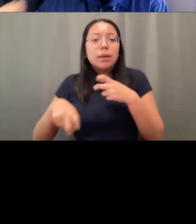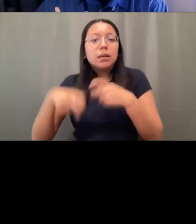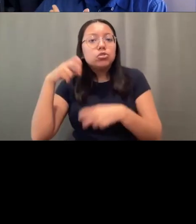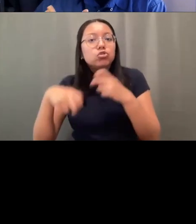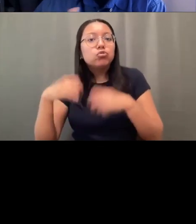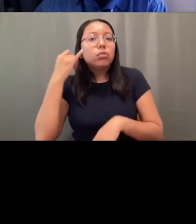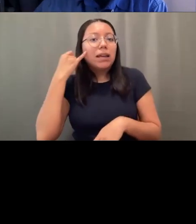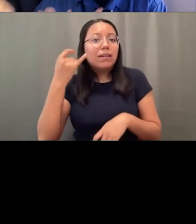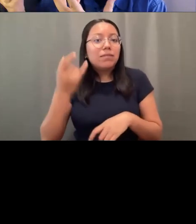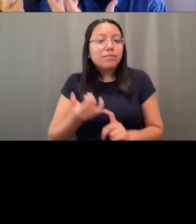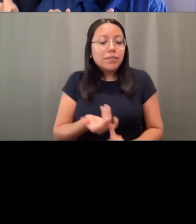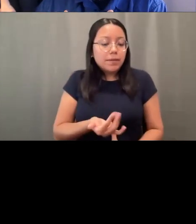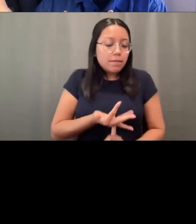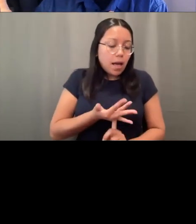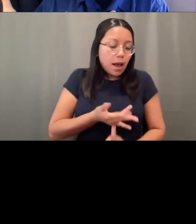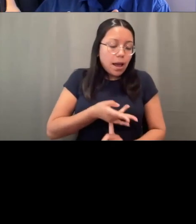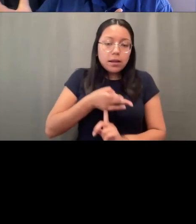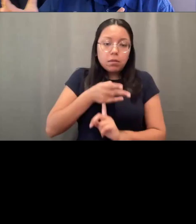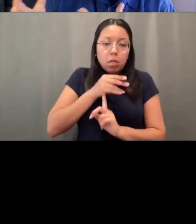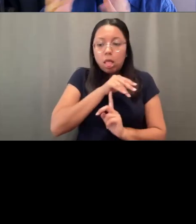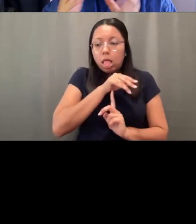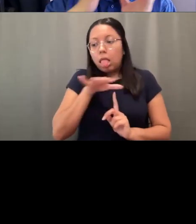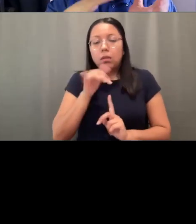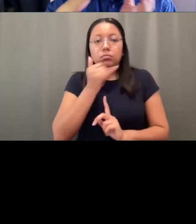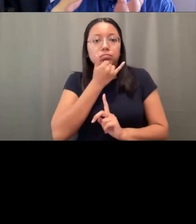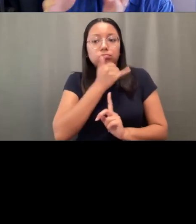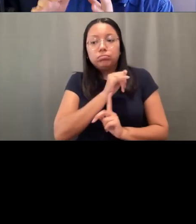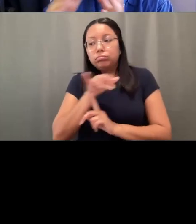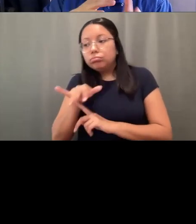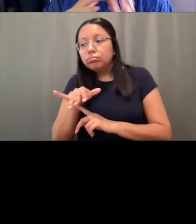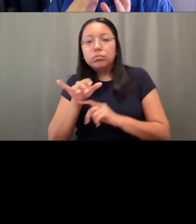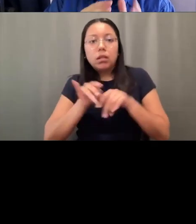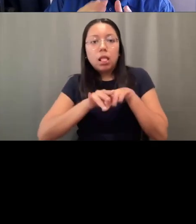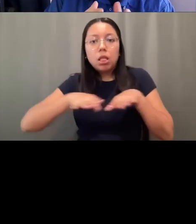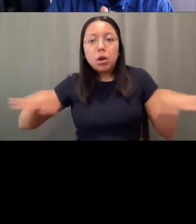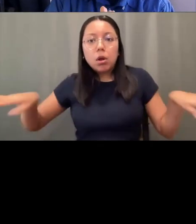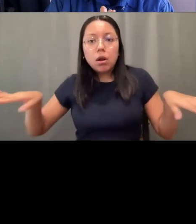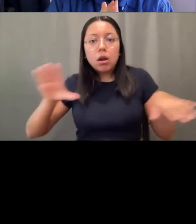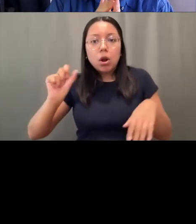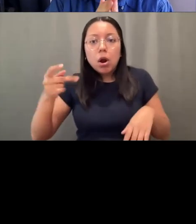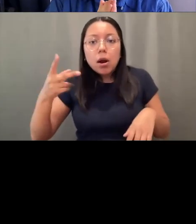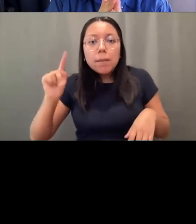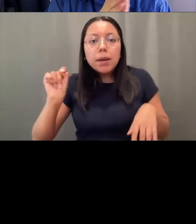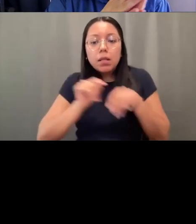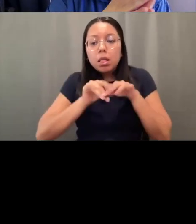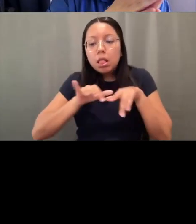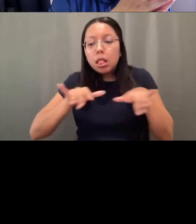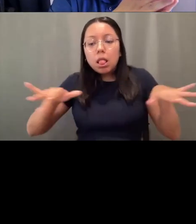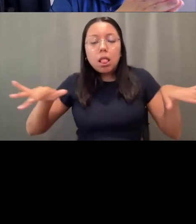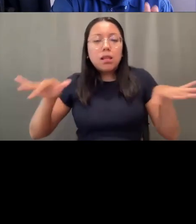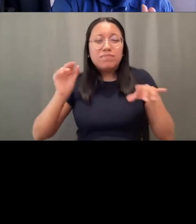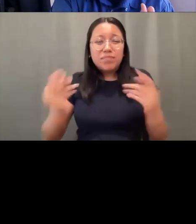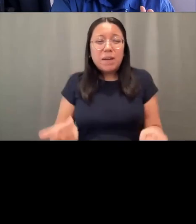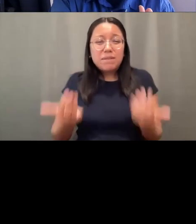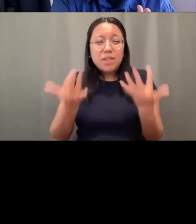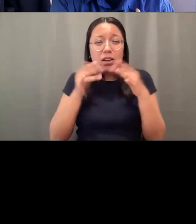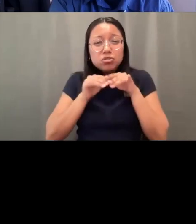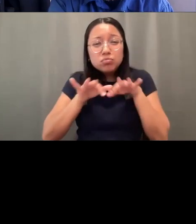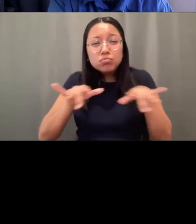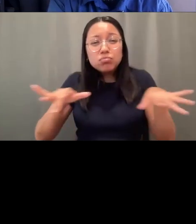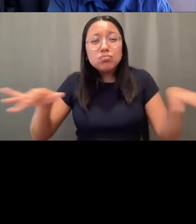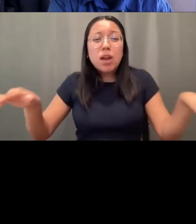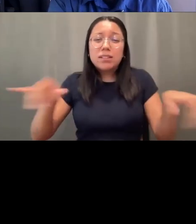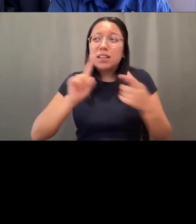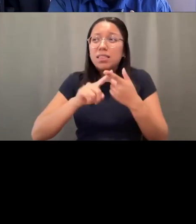skin and it hits the carpet and the house starts on fire. So when we look at some harm reduction behaviors around somebody's engaging